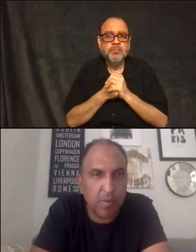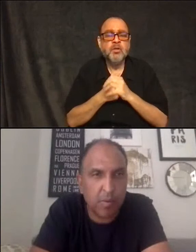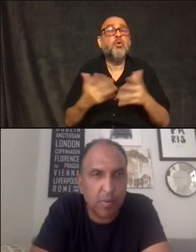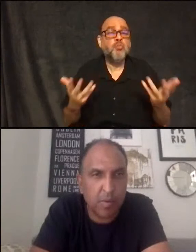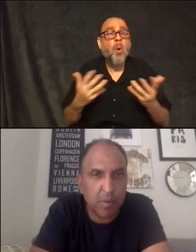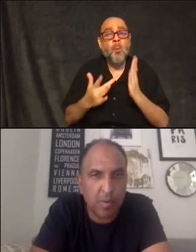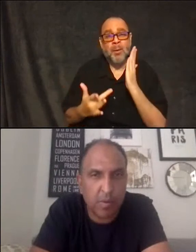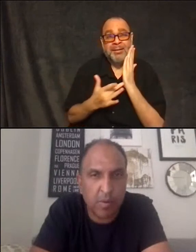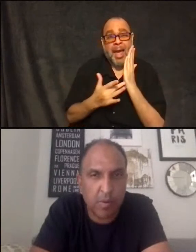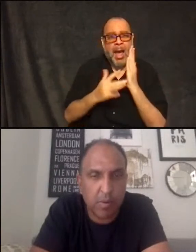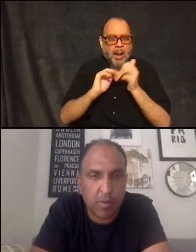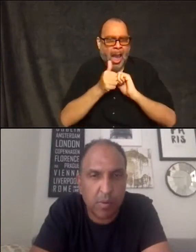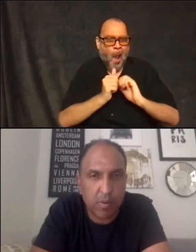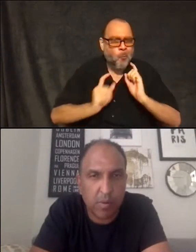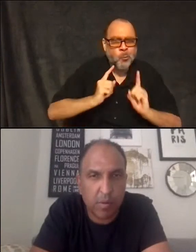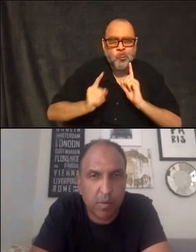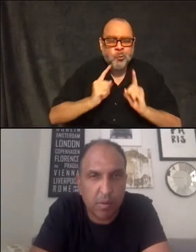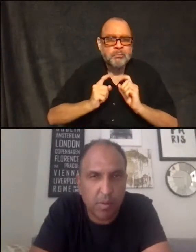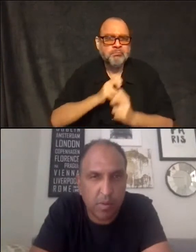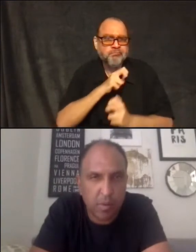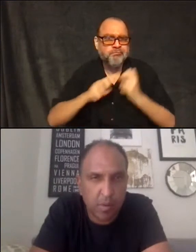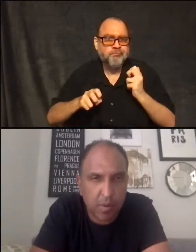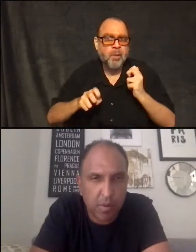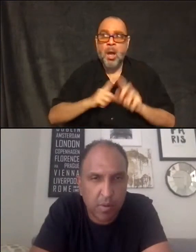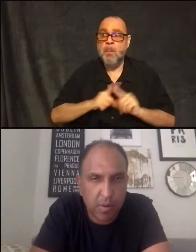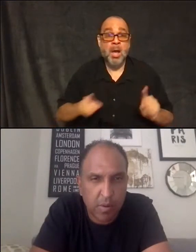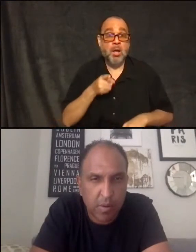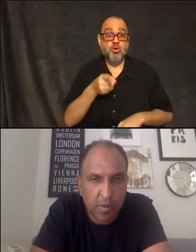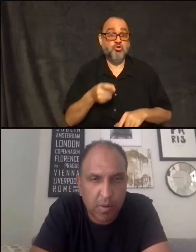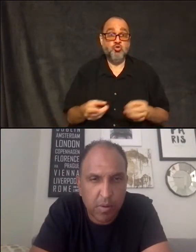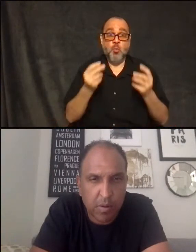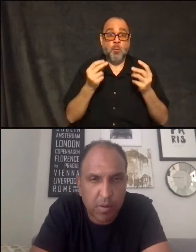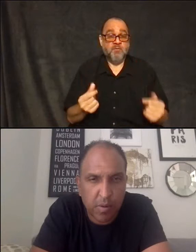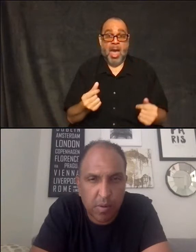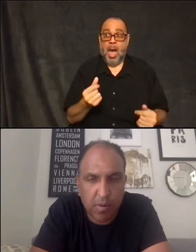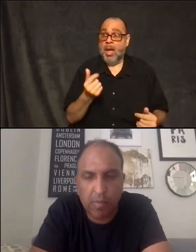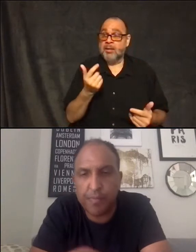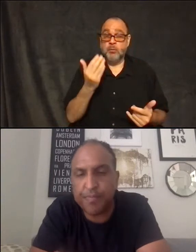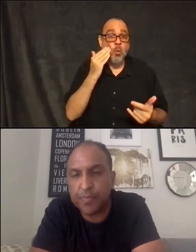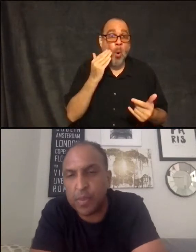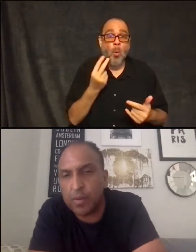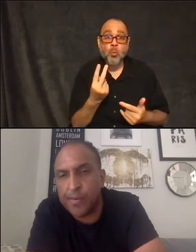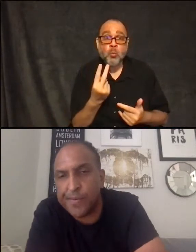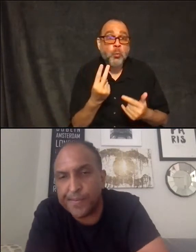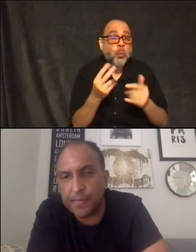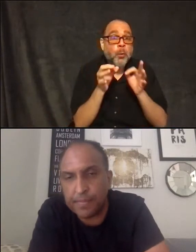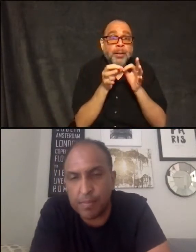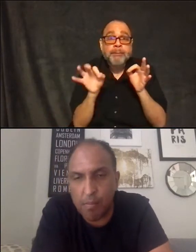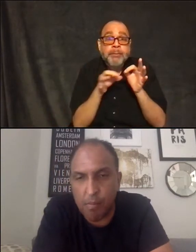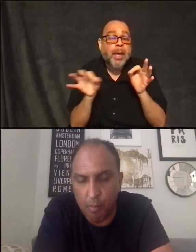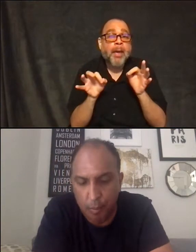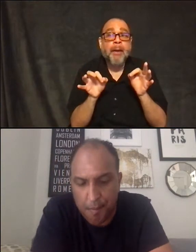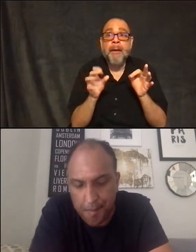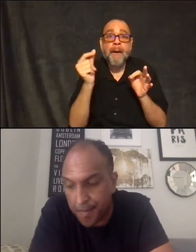and to be able to quickly just express your point of view in a couple sentences or like 5